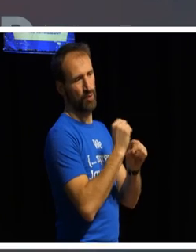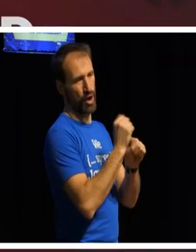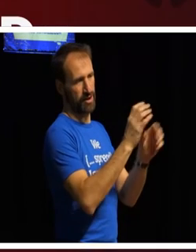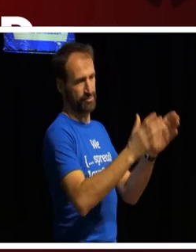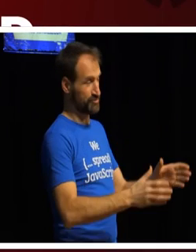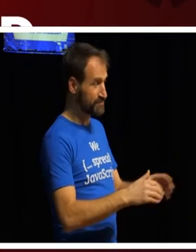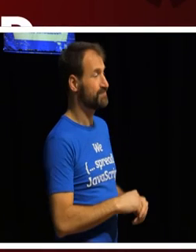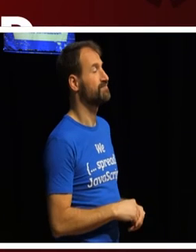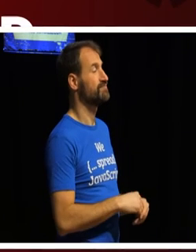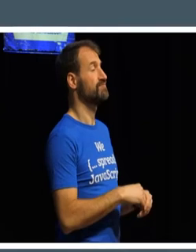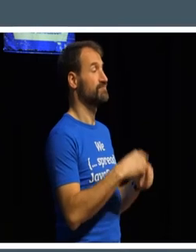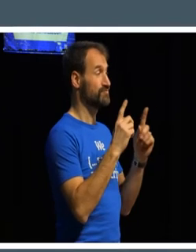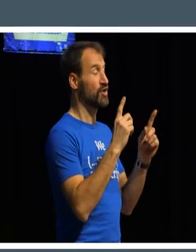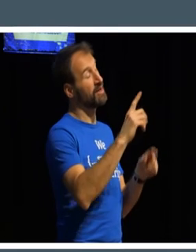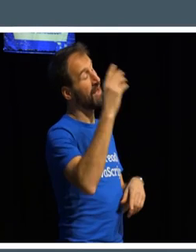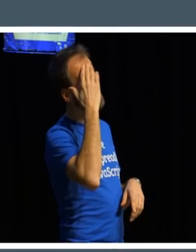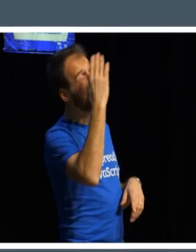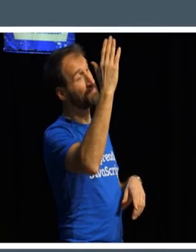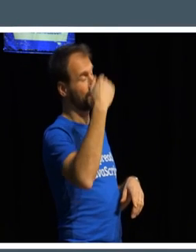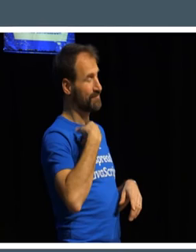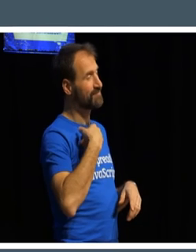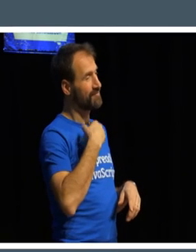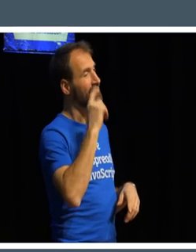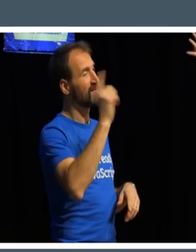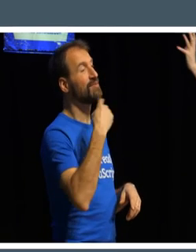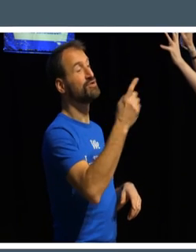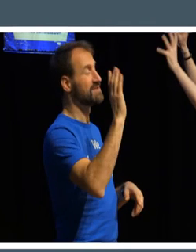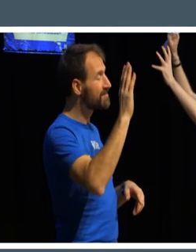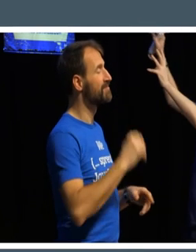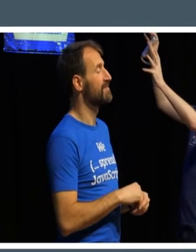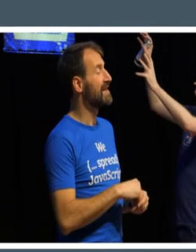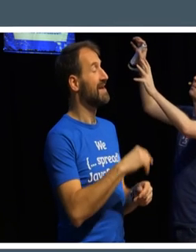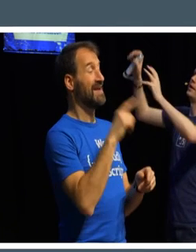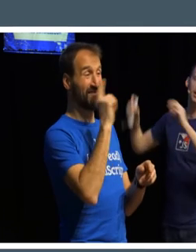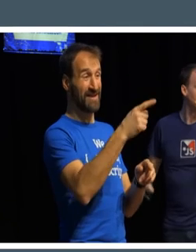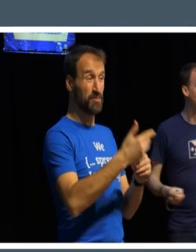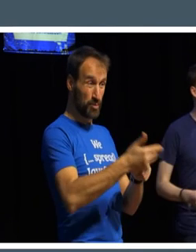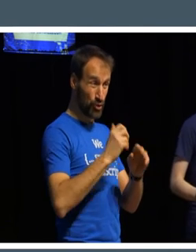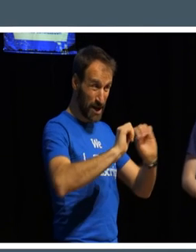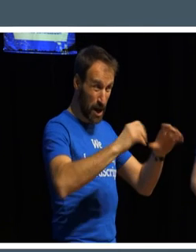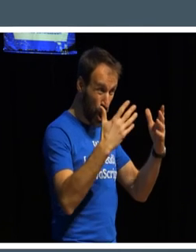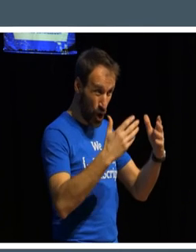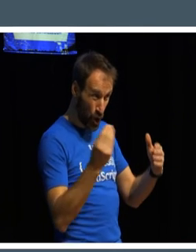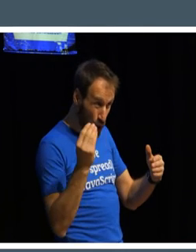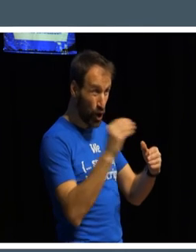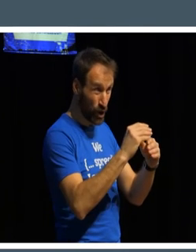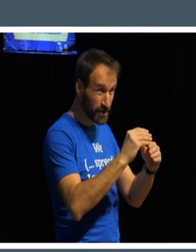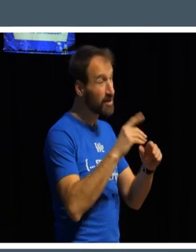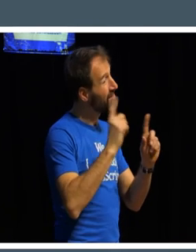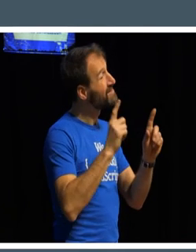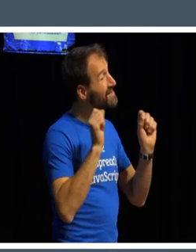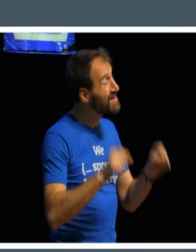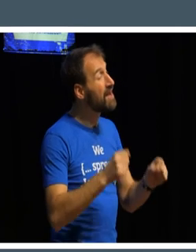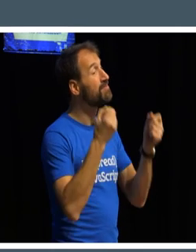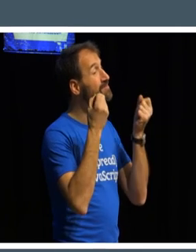code. But oh yeah, I should say, once you're getting this preload happening, you might end up in a situation where